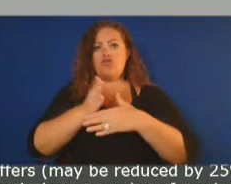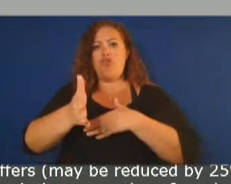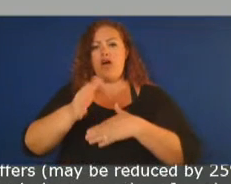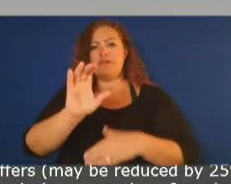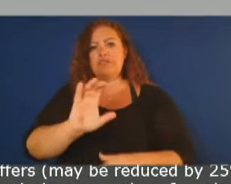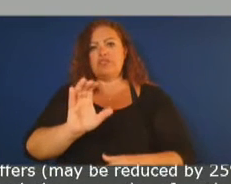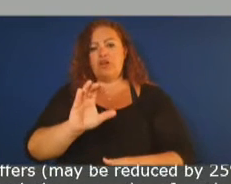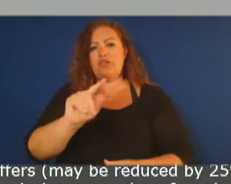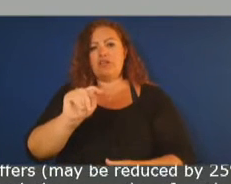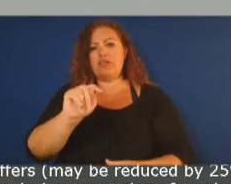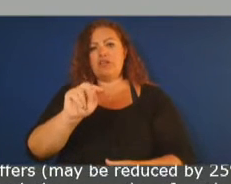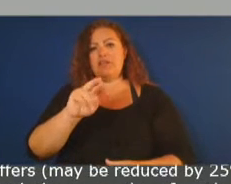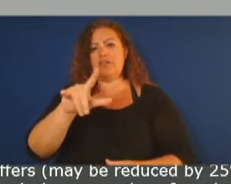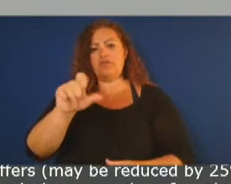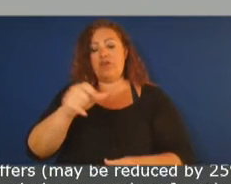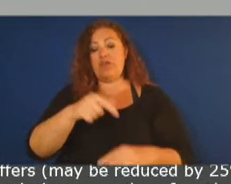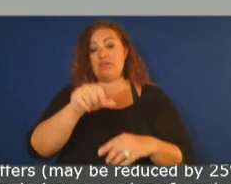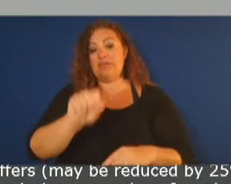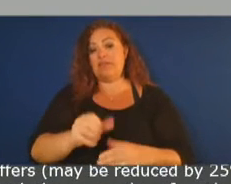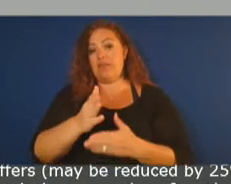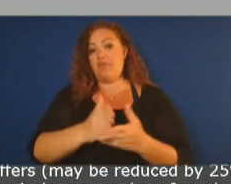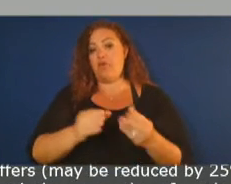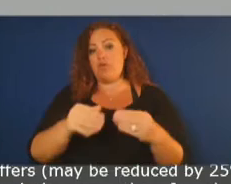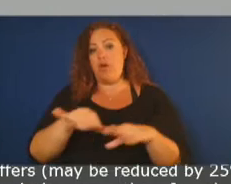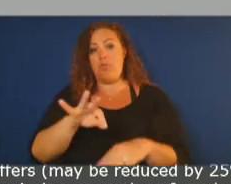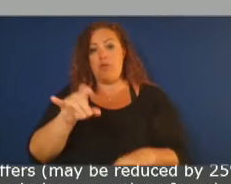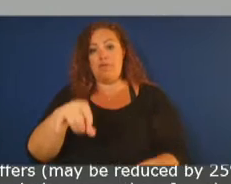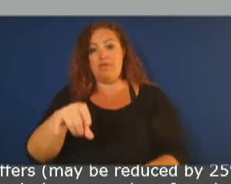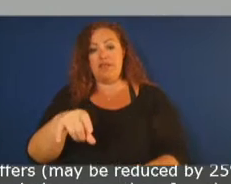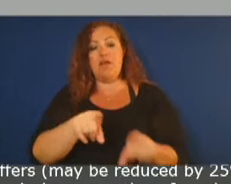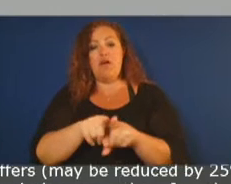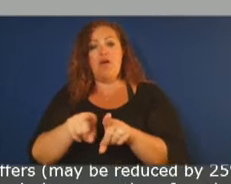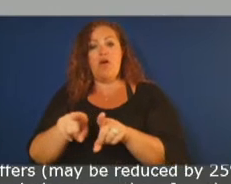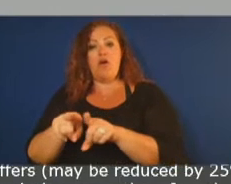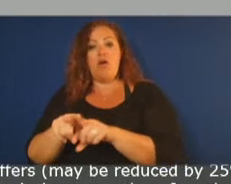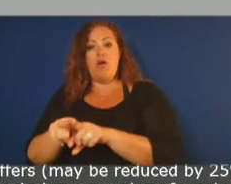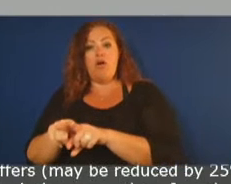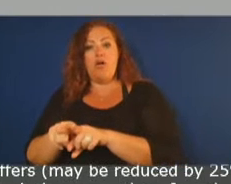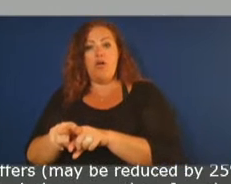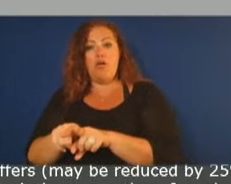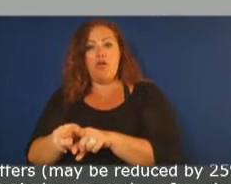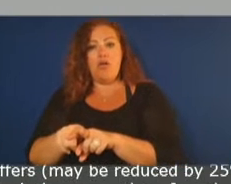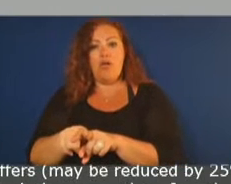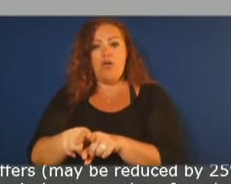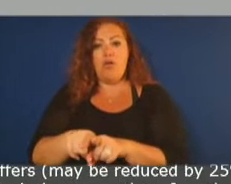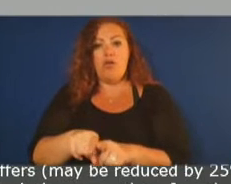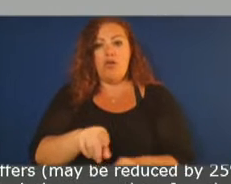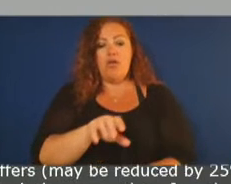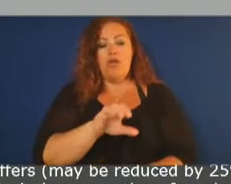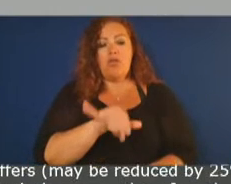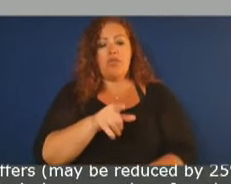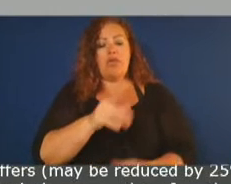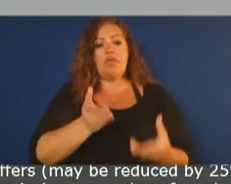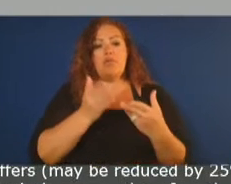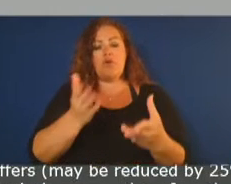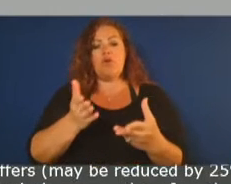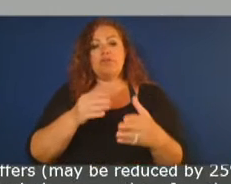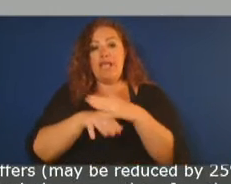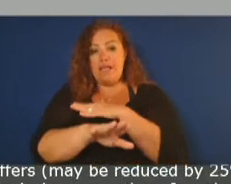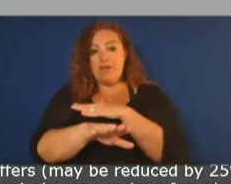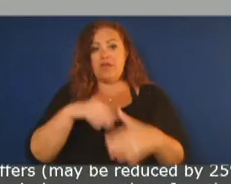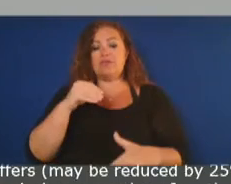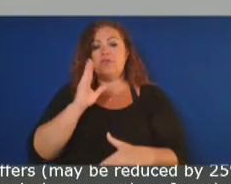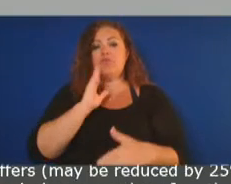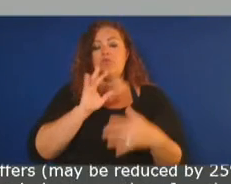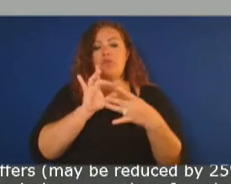southern portion of the property as needed uh also following Transportation improvements have been proposed Ingress and egress would be connection to a